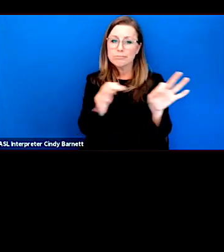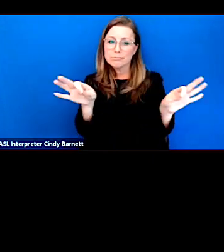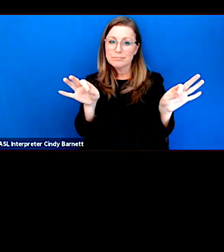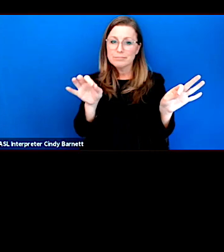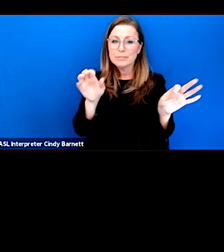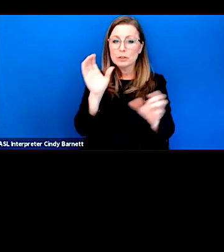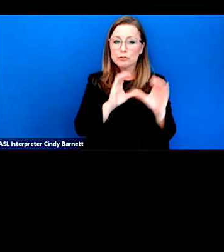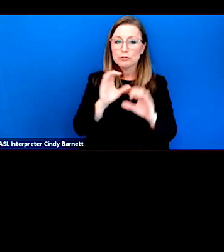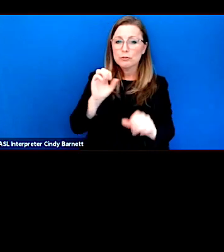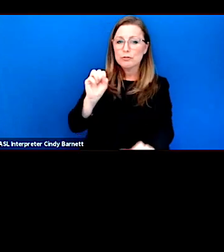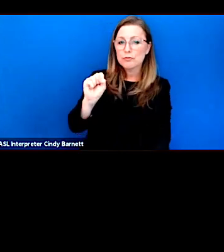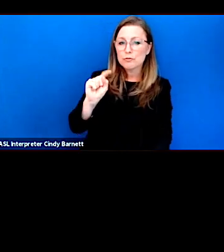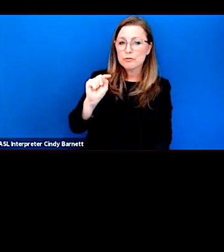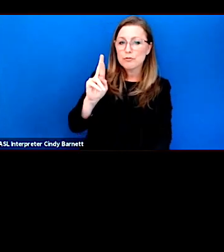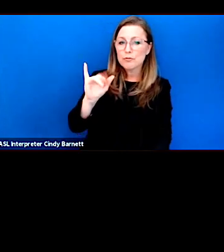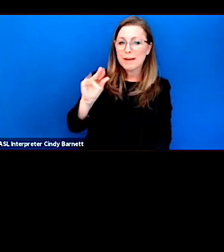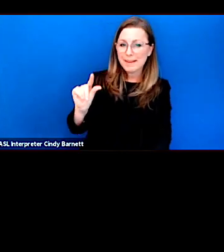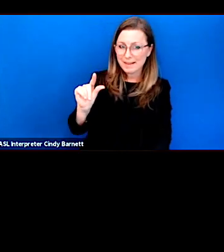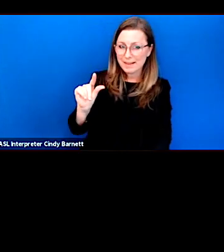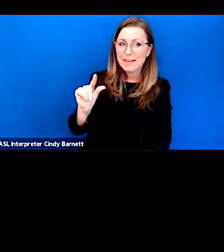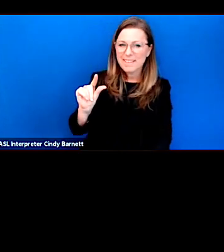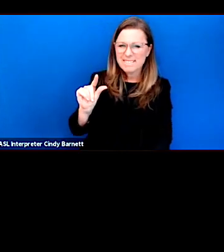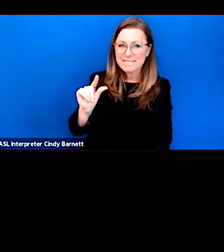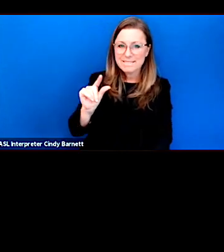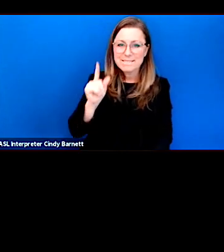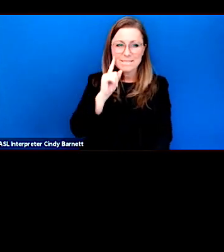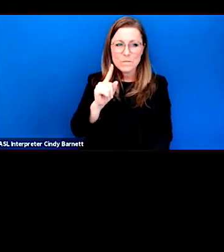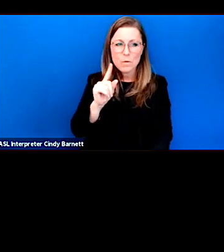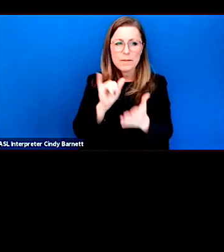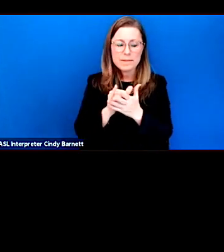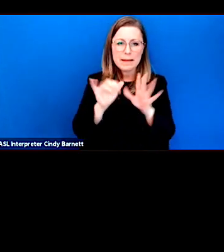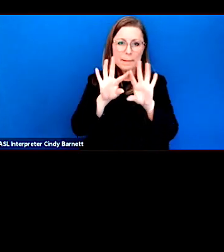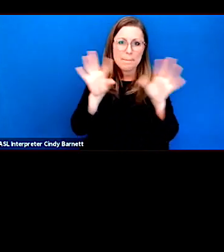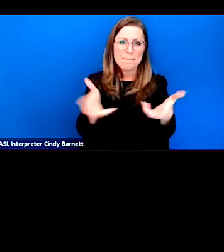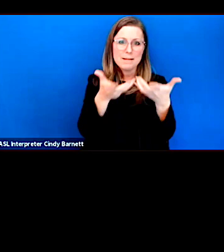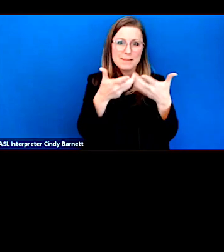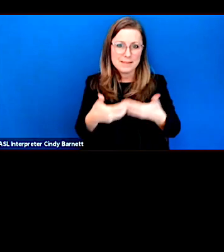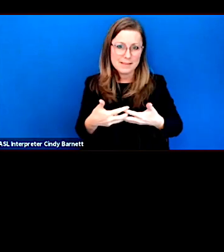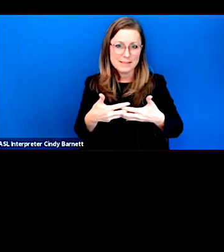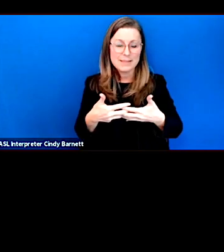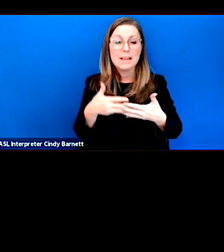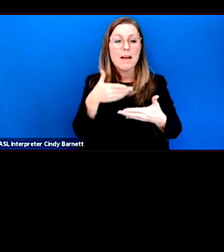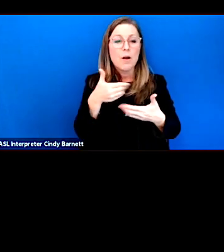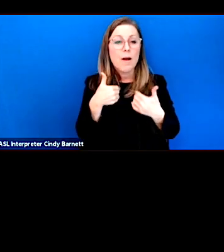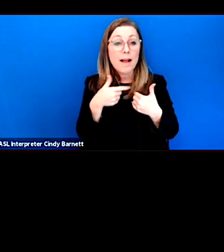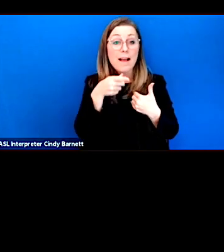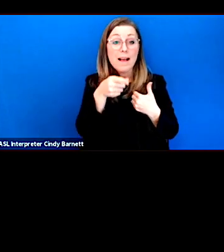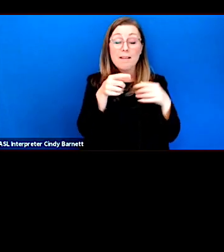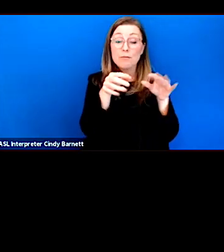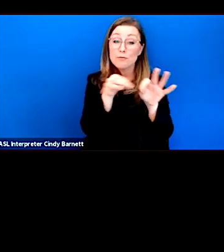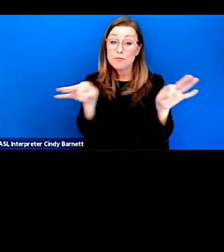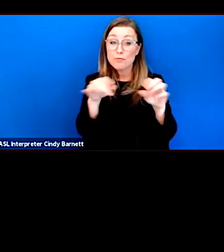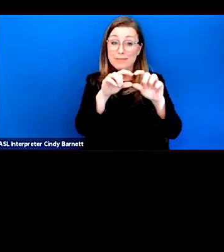metasynthesis. I have put together a search string that includes terms that are related to our synthesis